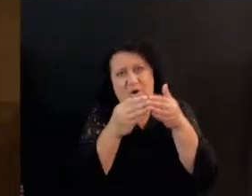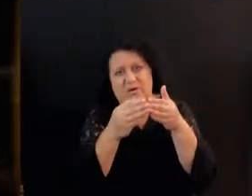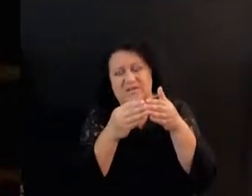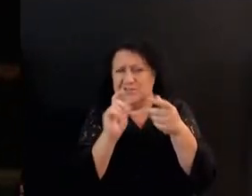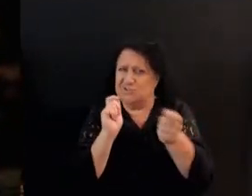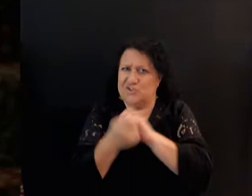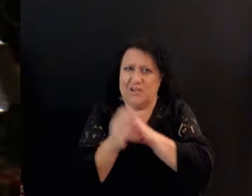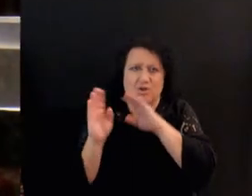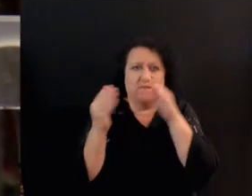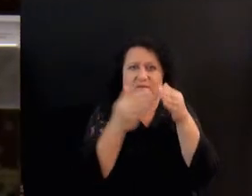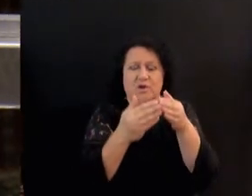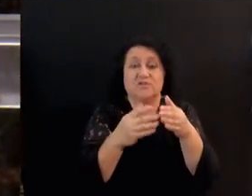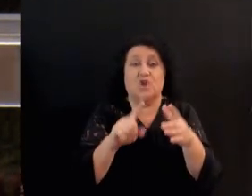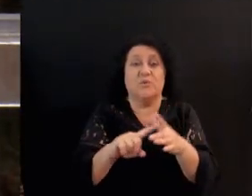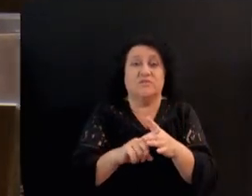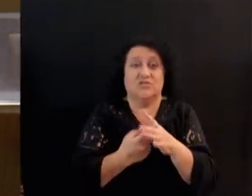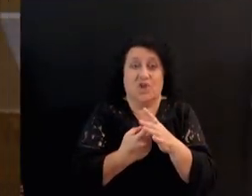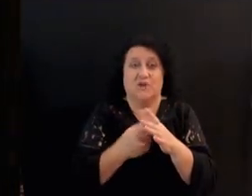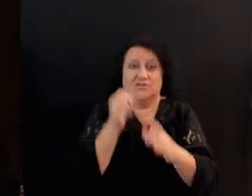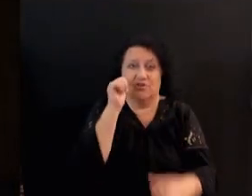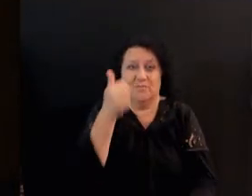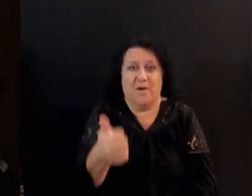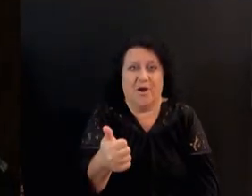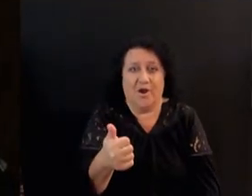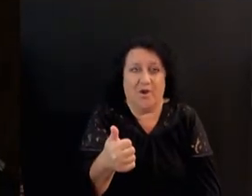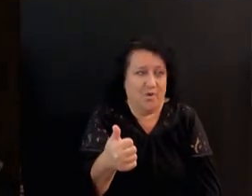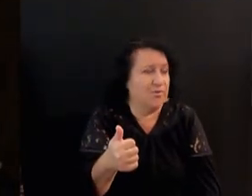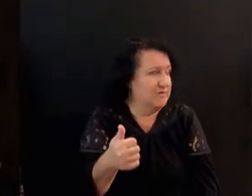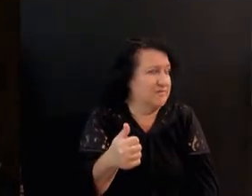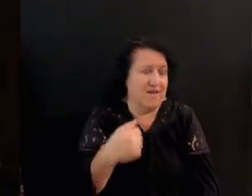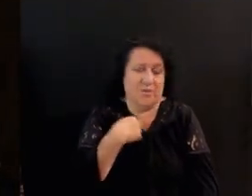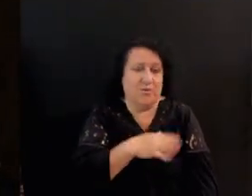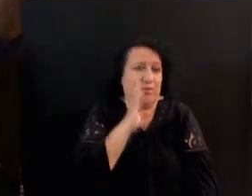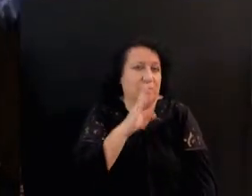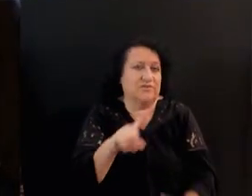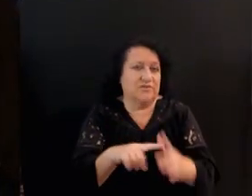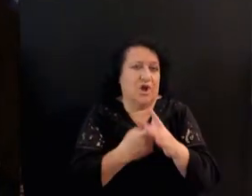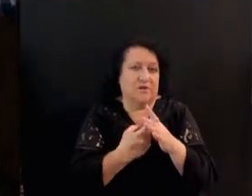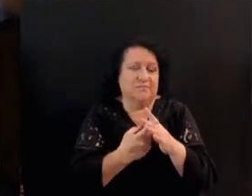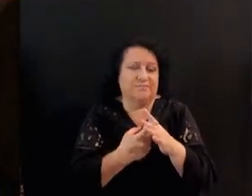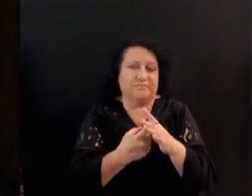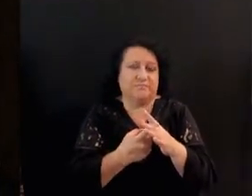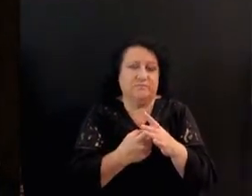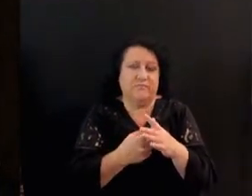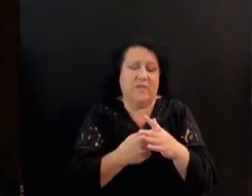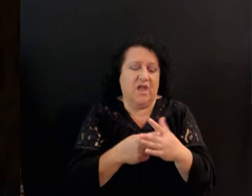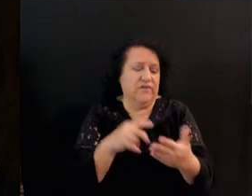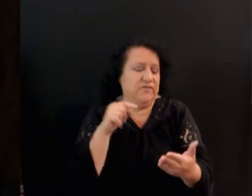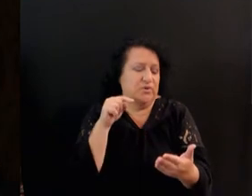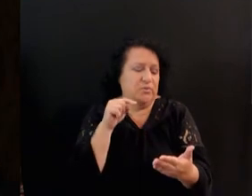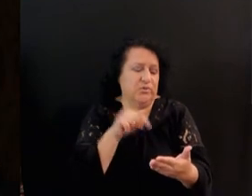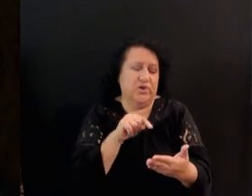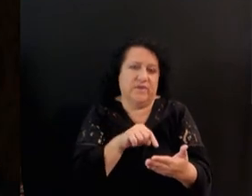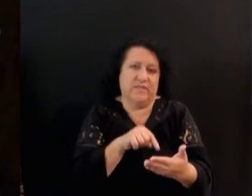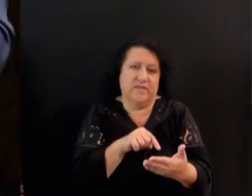we're going to start, and it starts tomorrow. And the foreword of this on page one